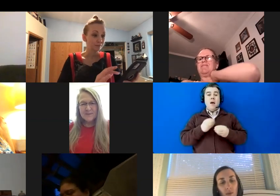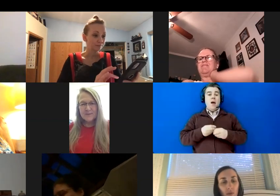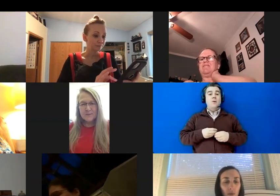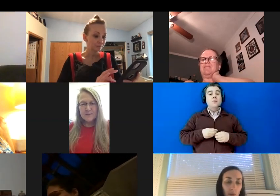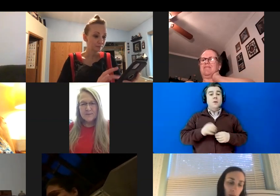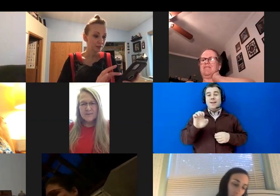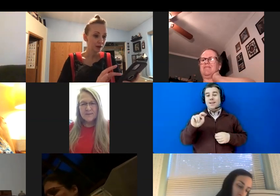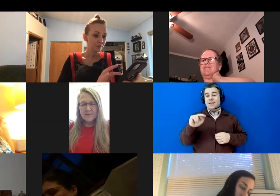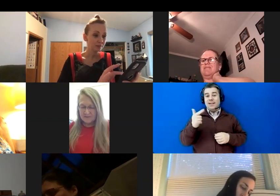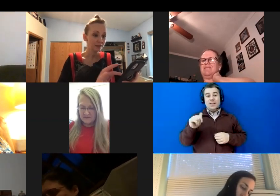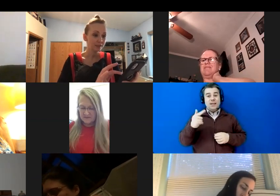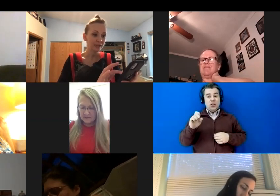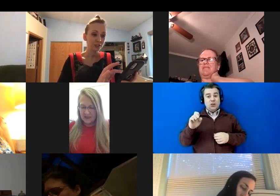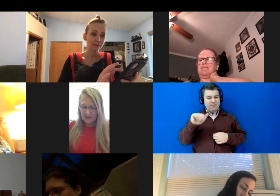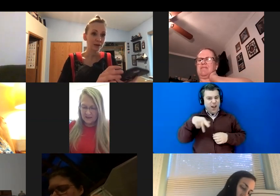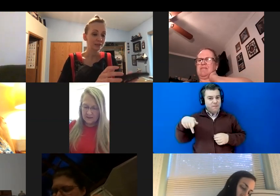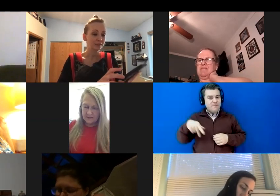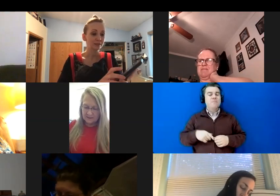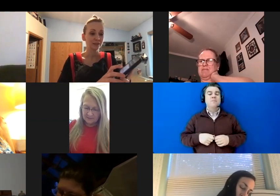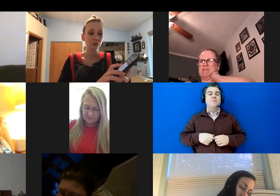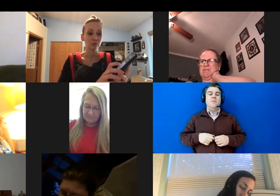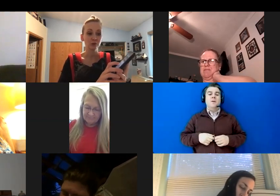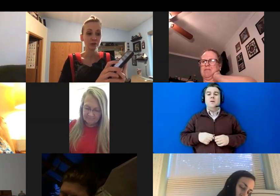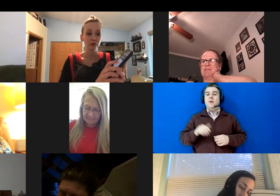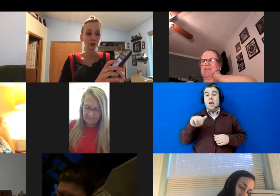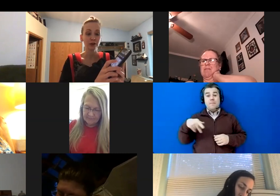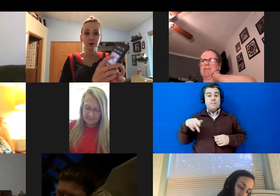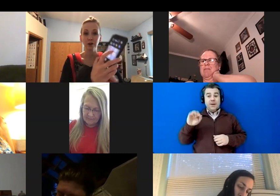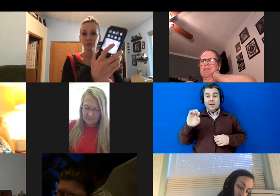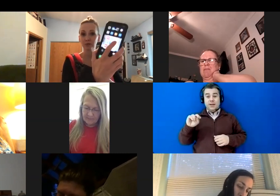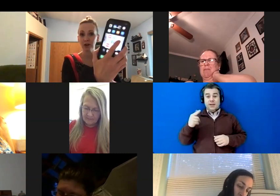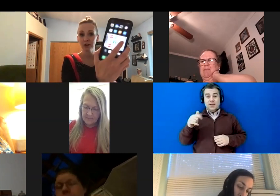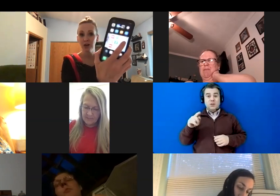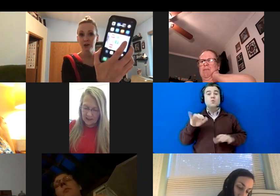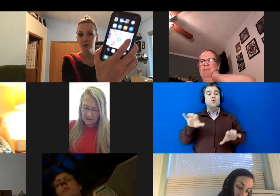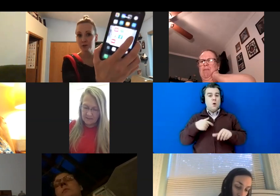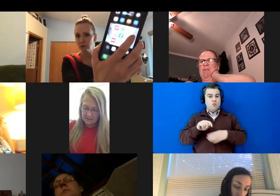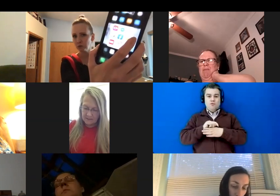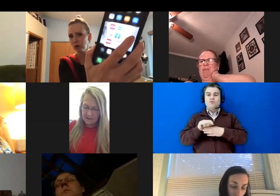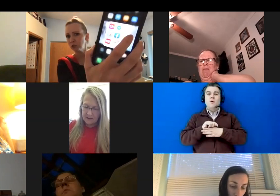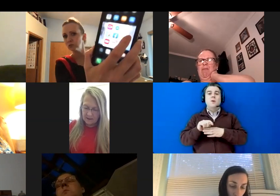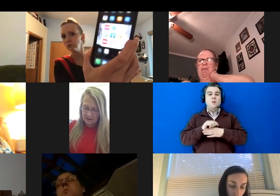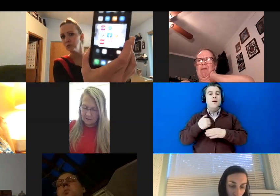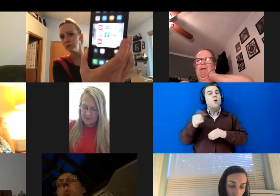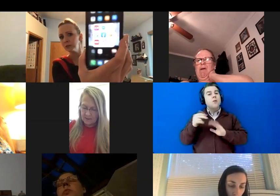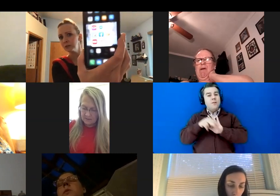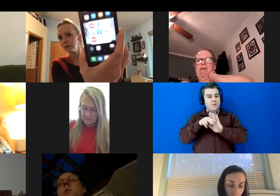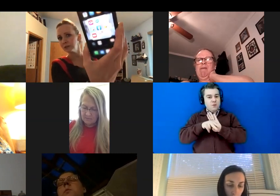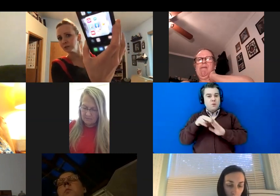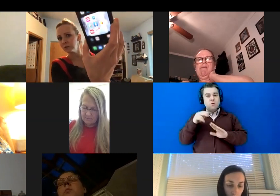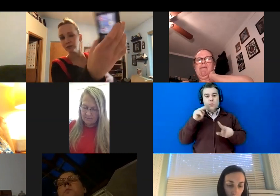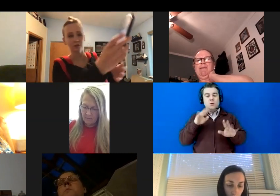app. This Engage app, guys, this is what we're doing our training on. We've got another video to watch. Ooh, I